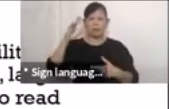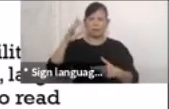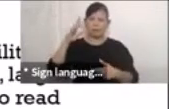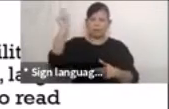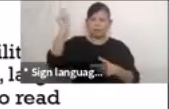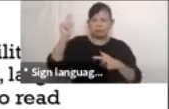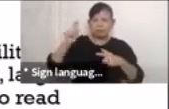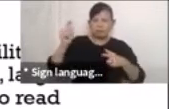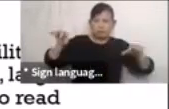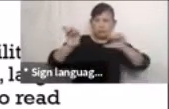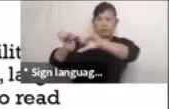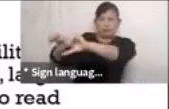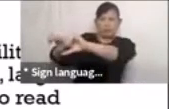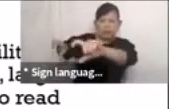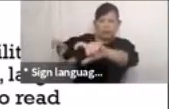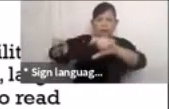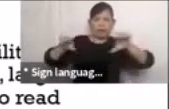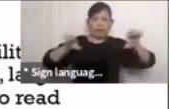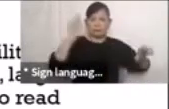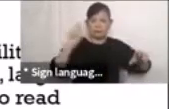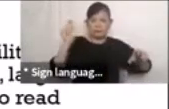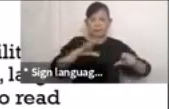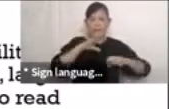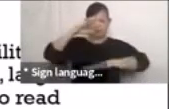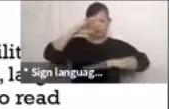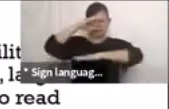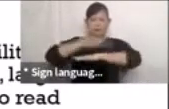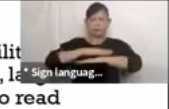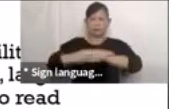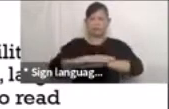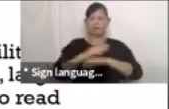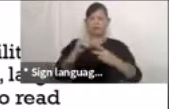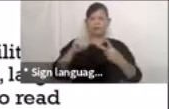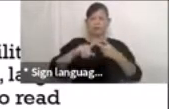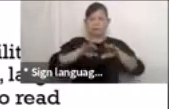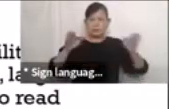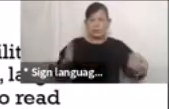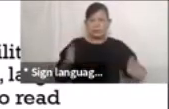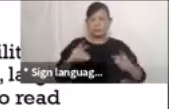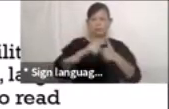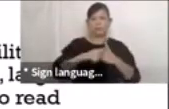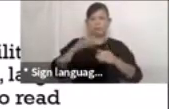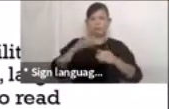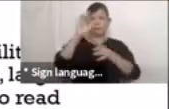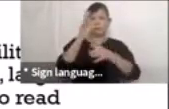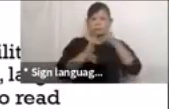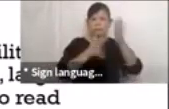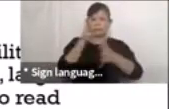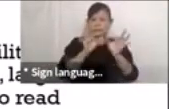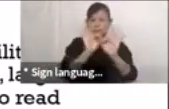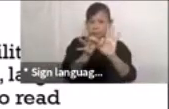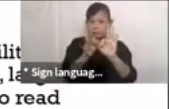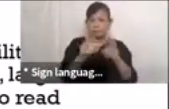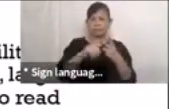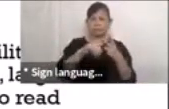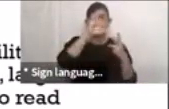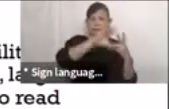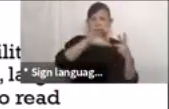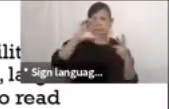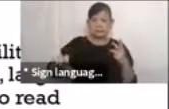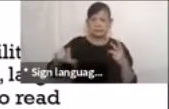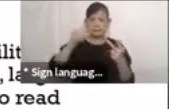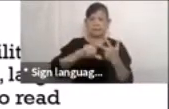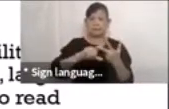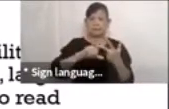tables, sign language interpreters, tactile communication provision, captioning, materials present in large prints.